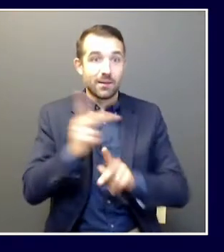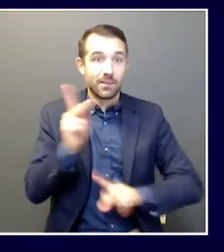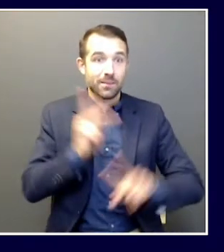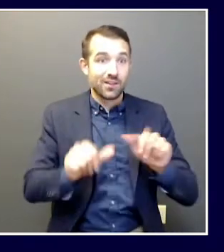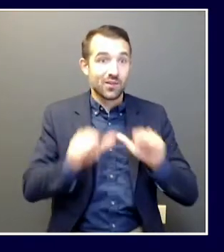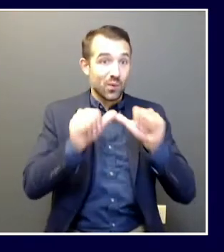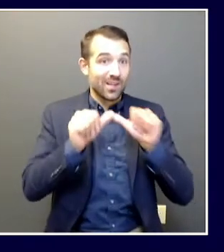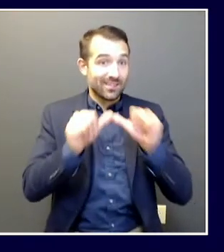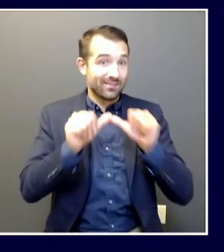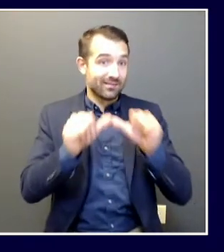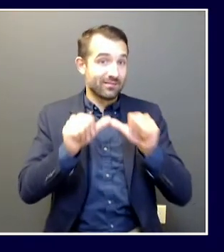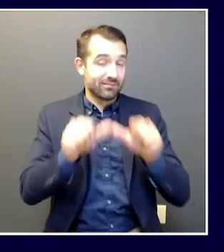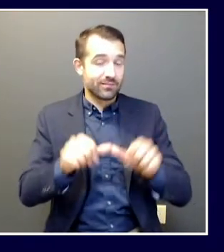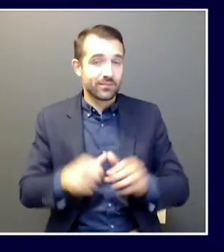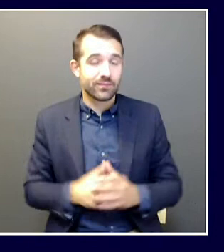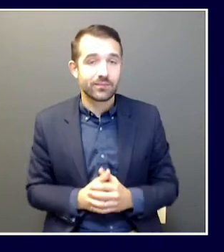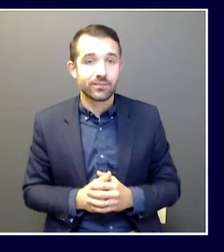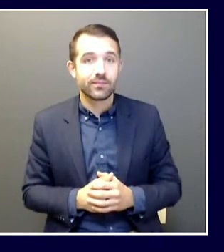Thanks, Patrick.